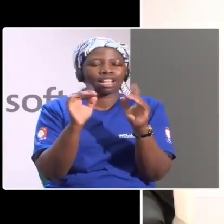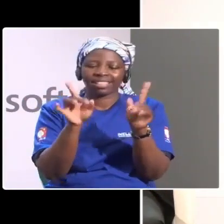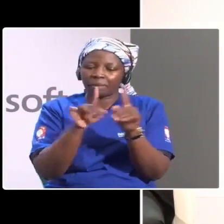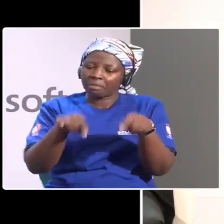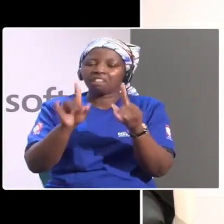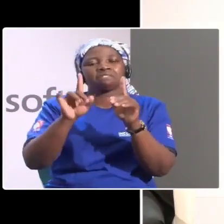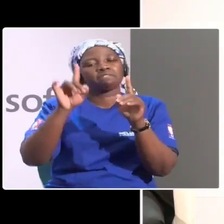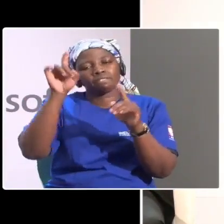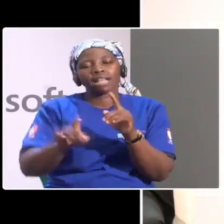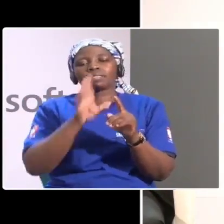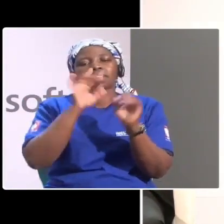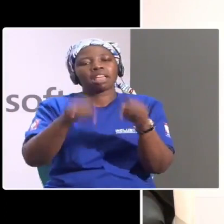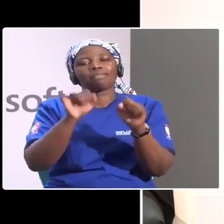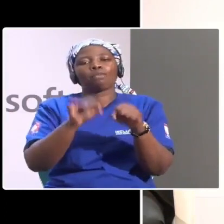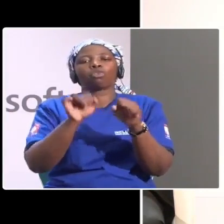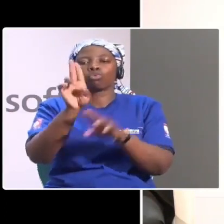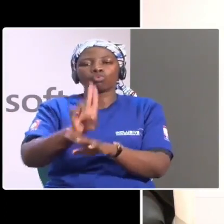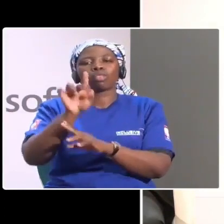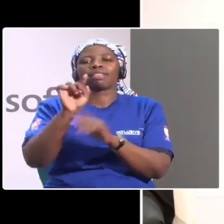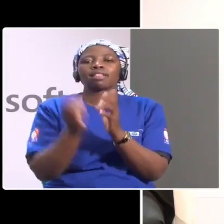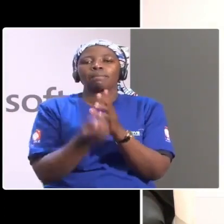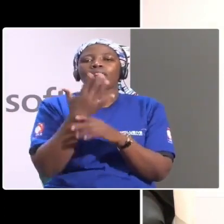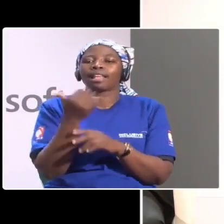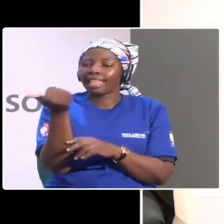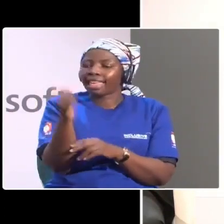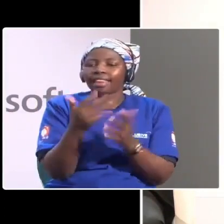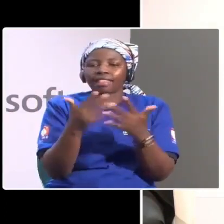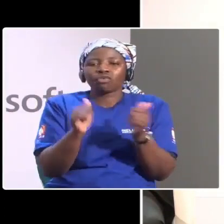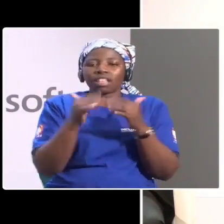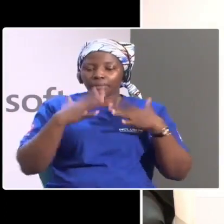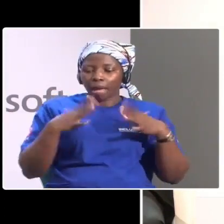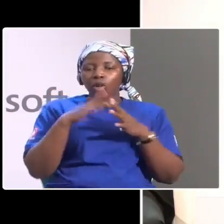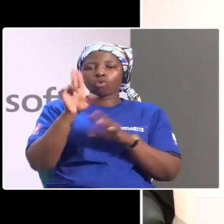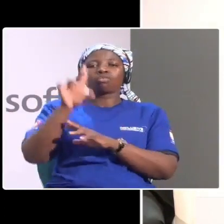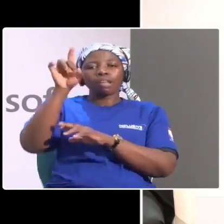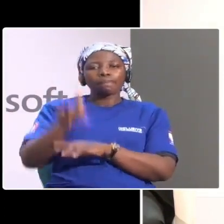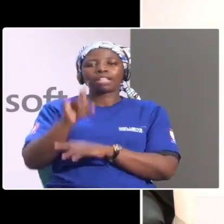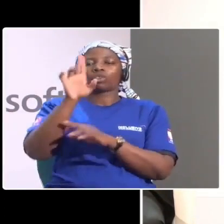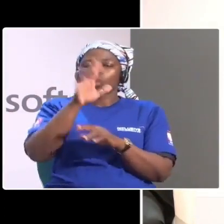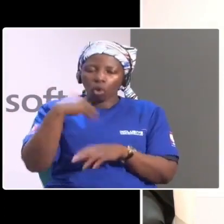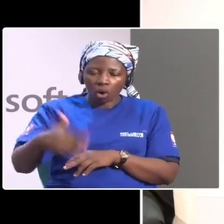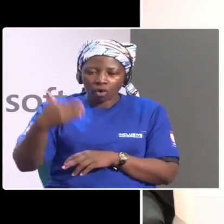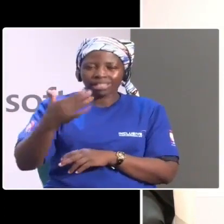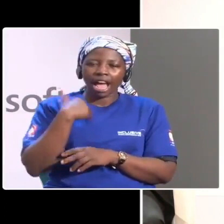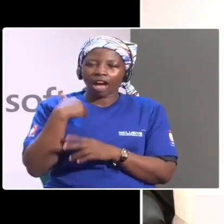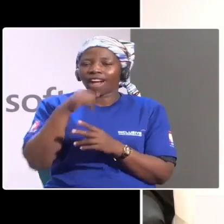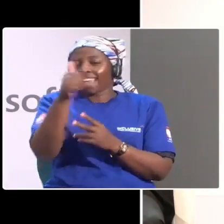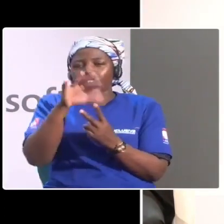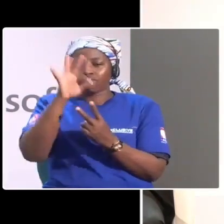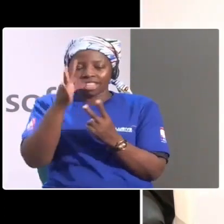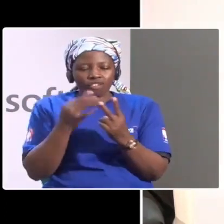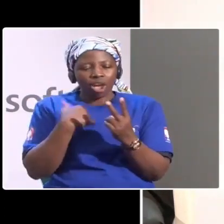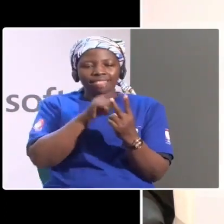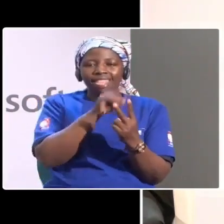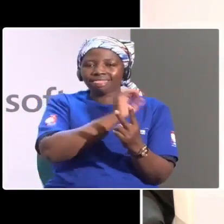operate this product. And anything that people use must always have an alternative. If you don't have this, then that